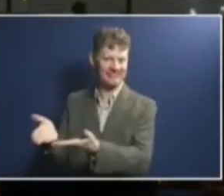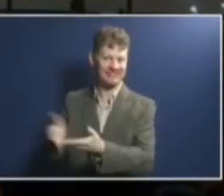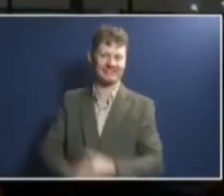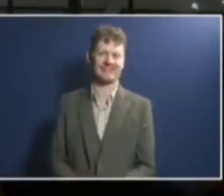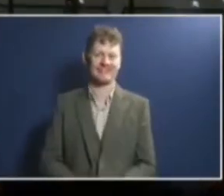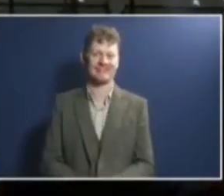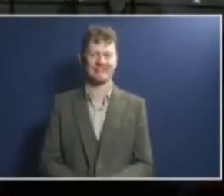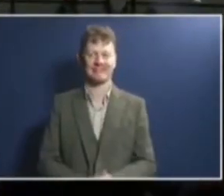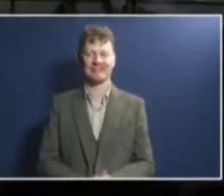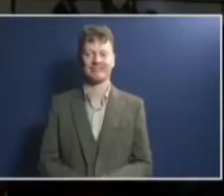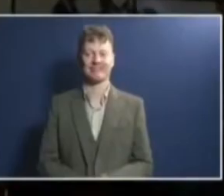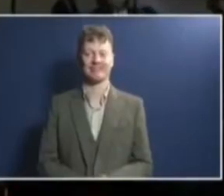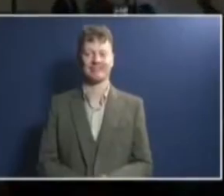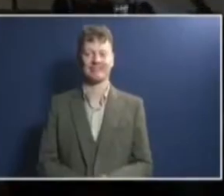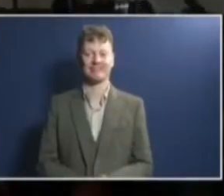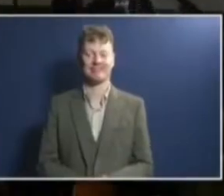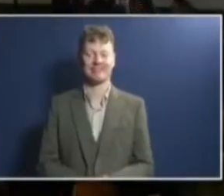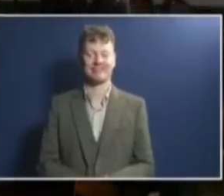3.